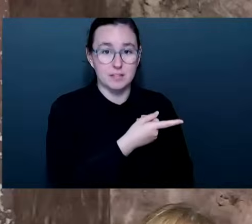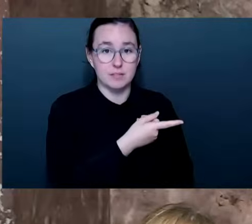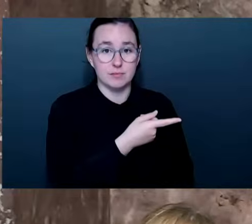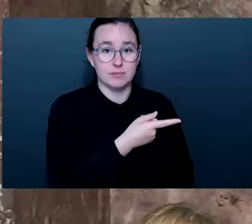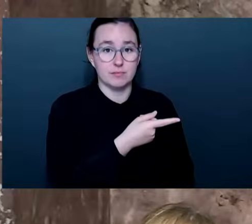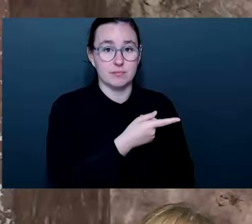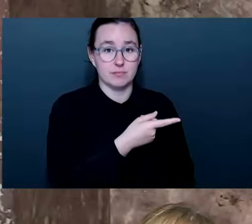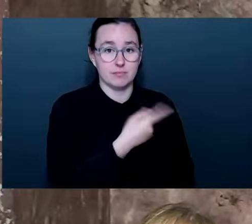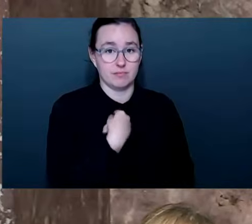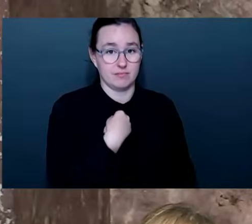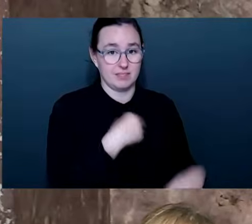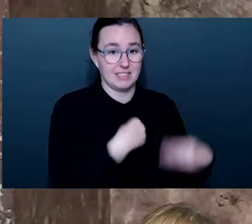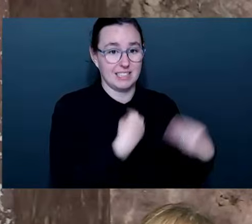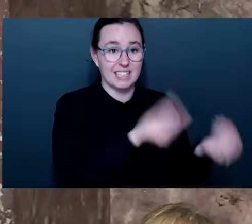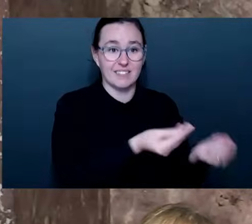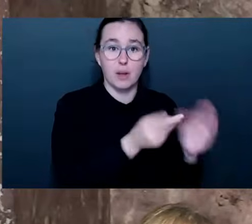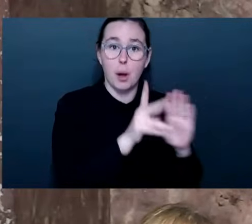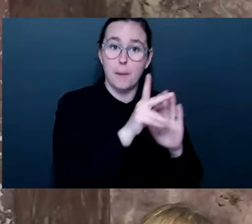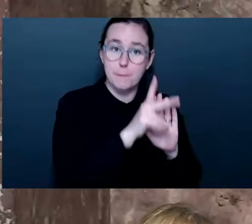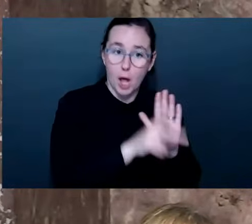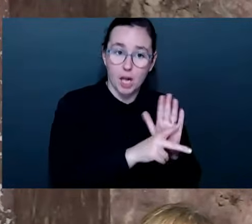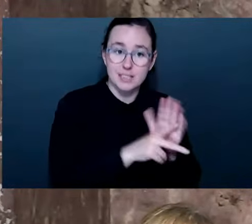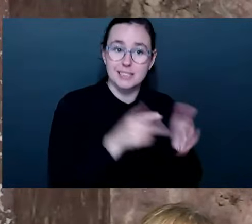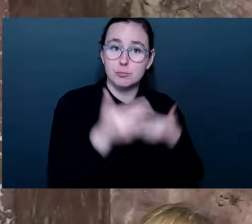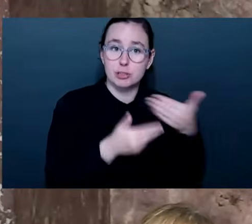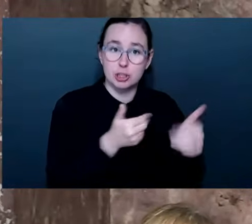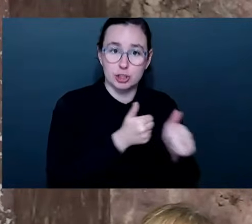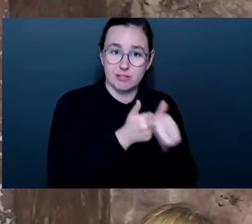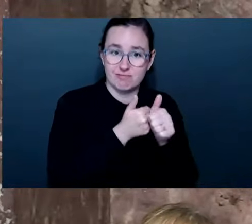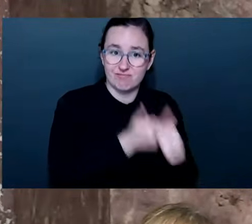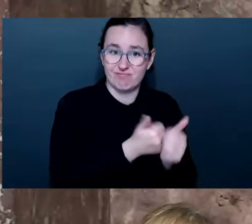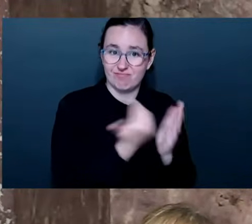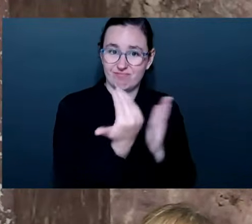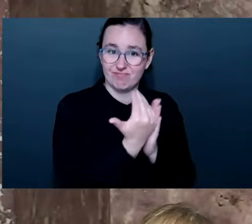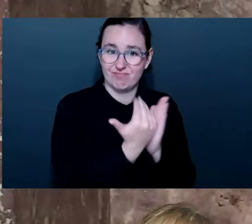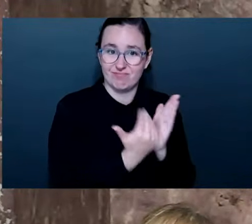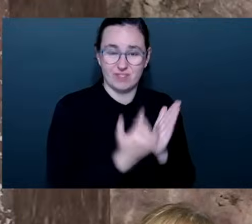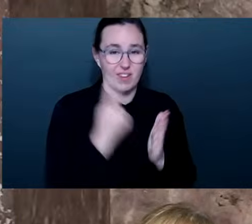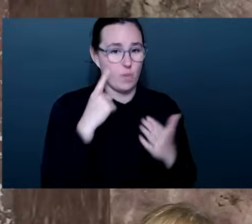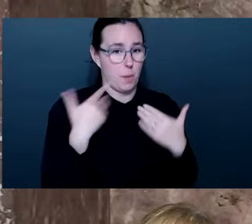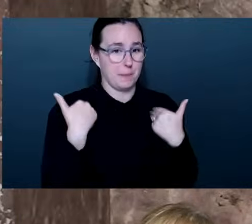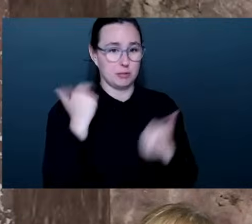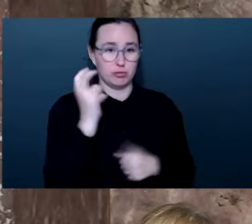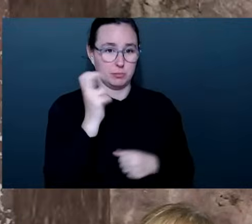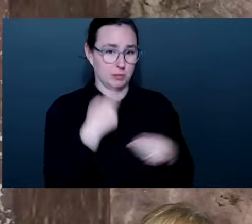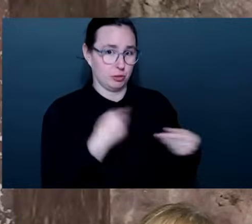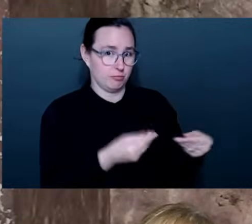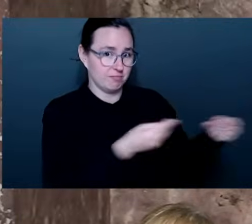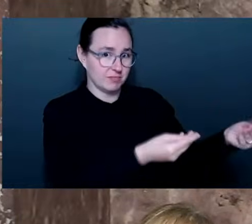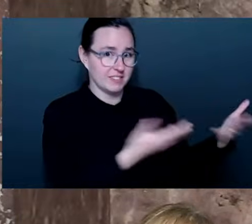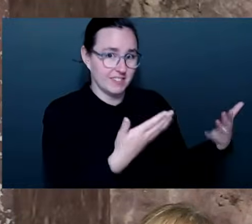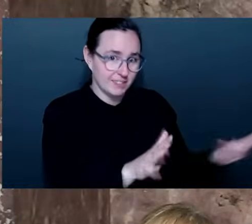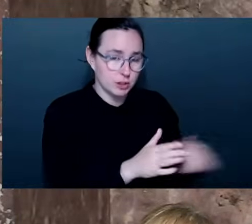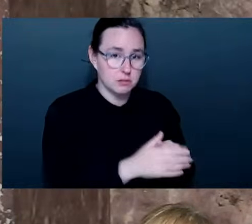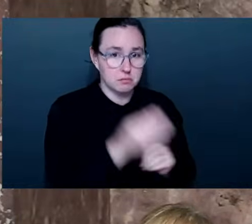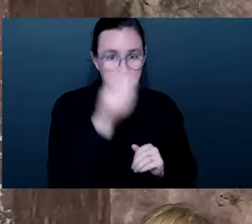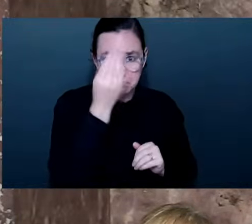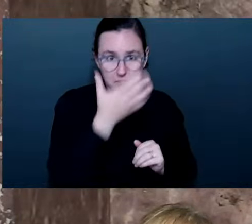Transportation. I can also tell you that the government does pay legitimate concerns. What we have asked for is